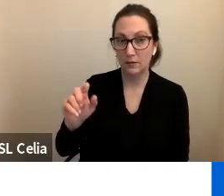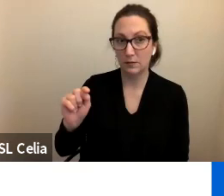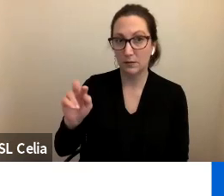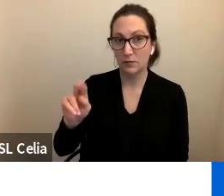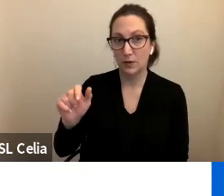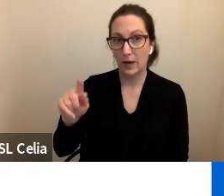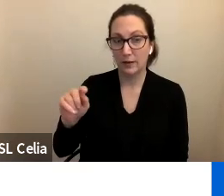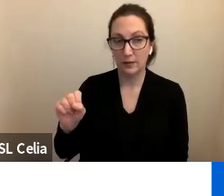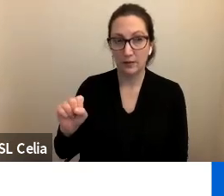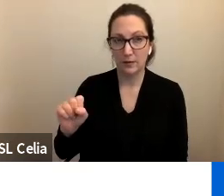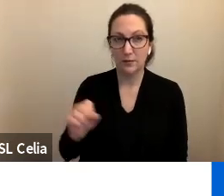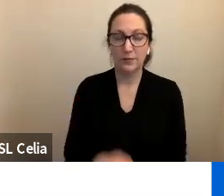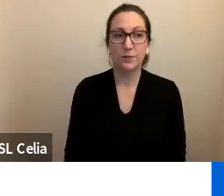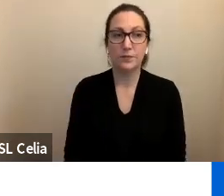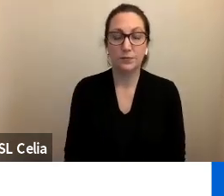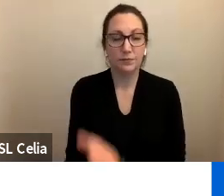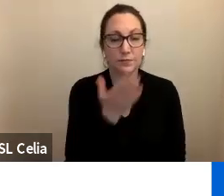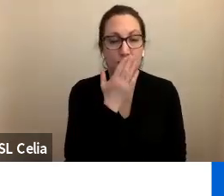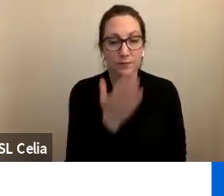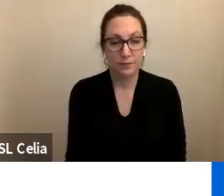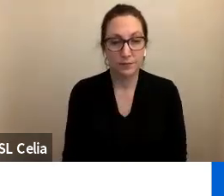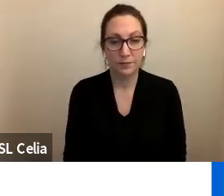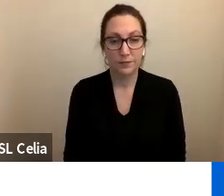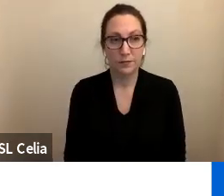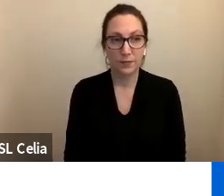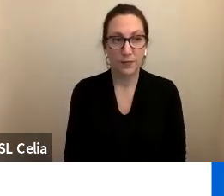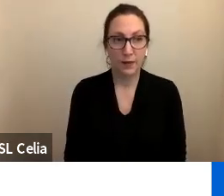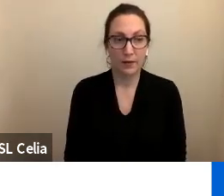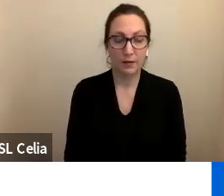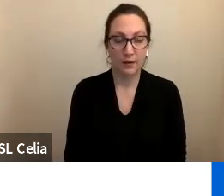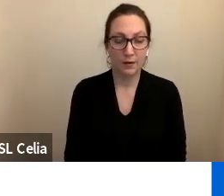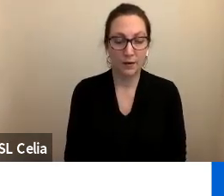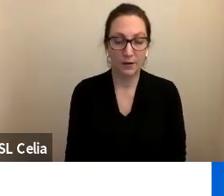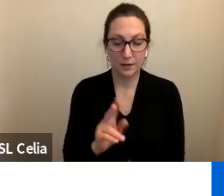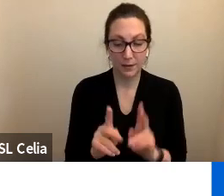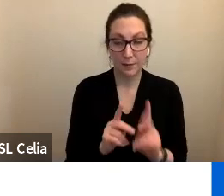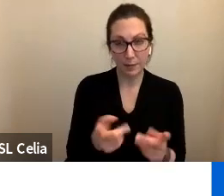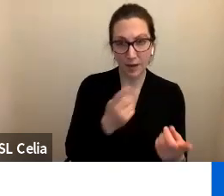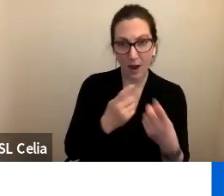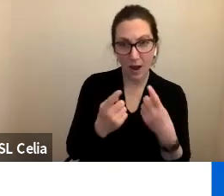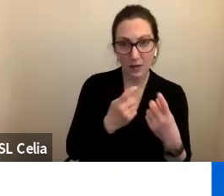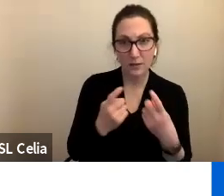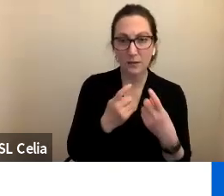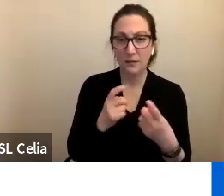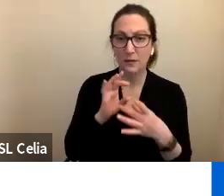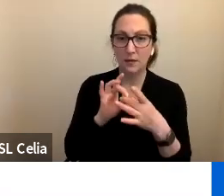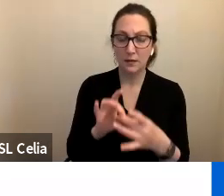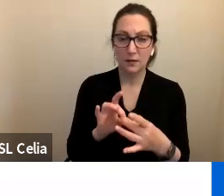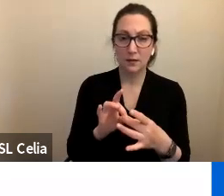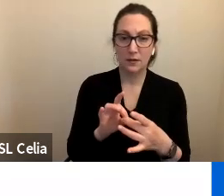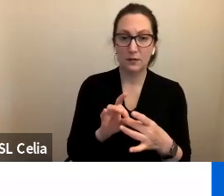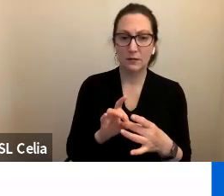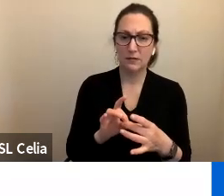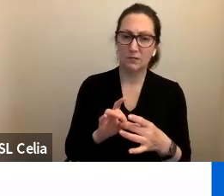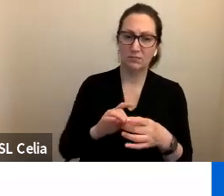Thank you, Ms. Roberts. There were a few questions around sort of how big a